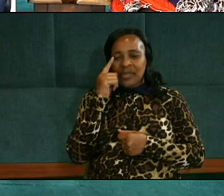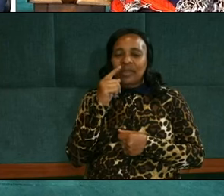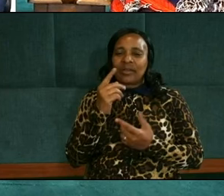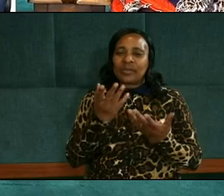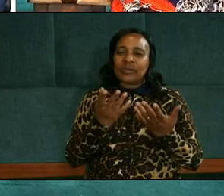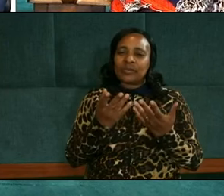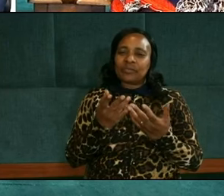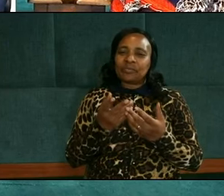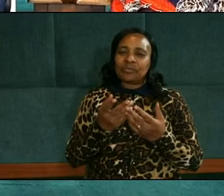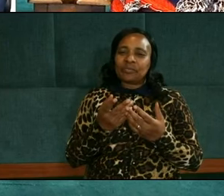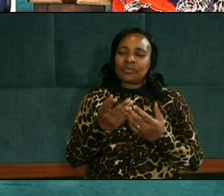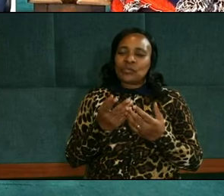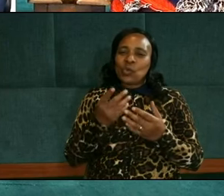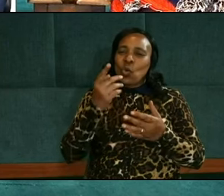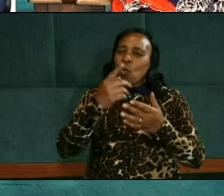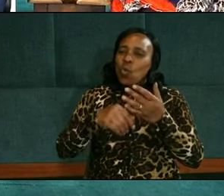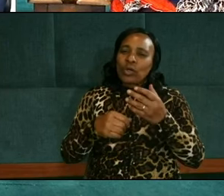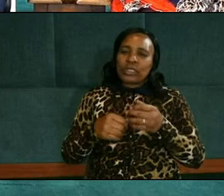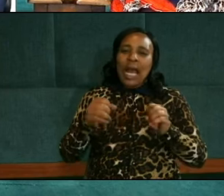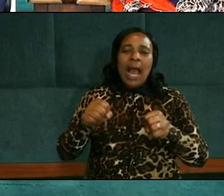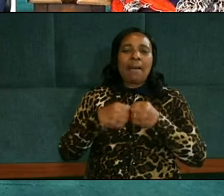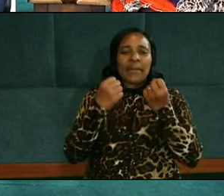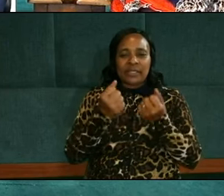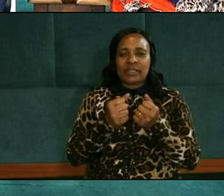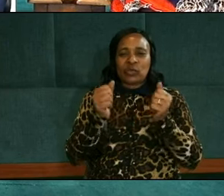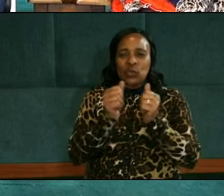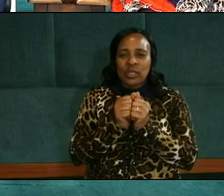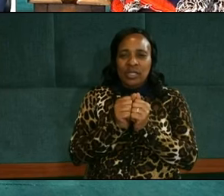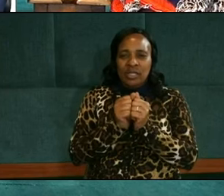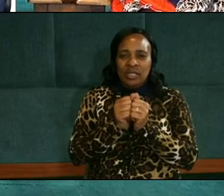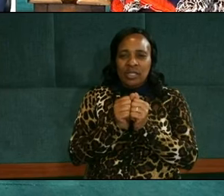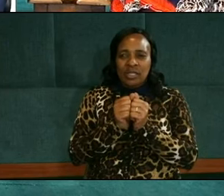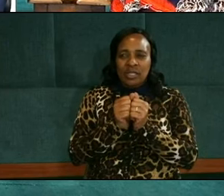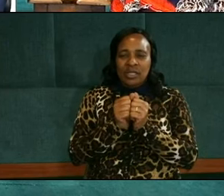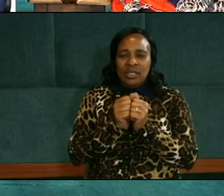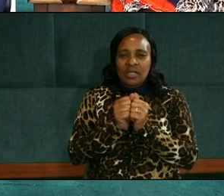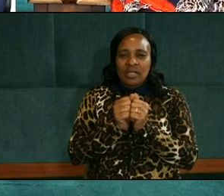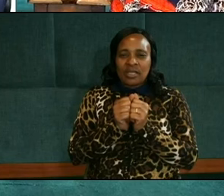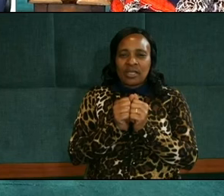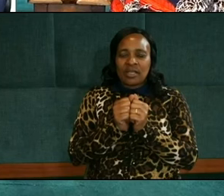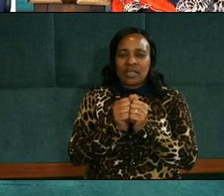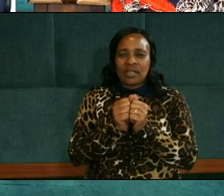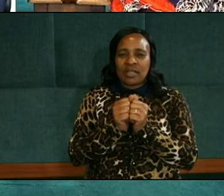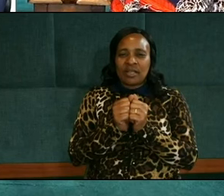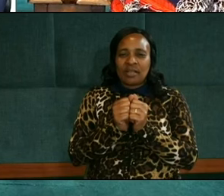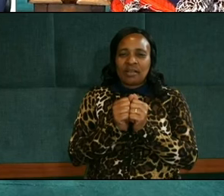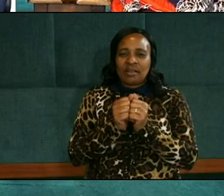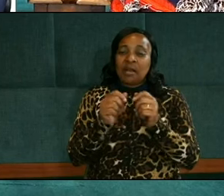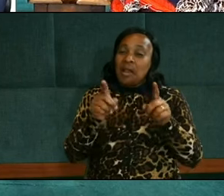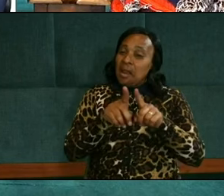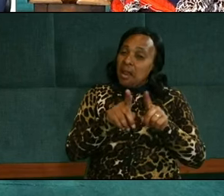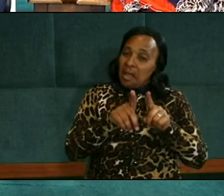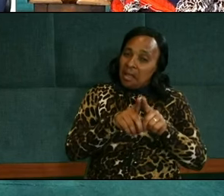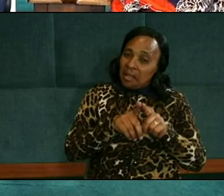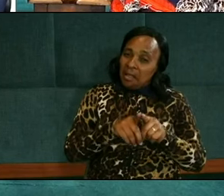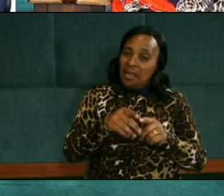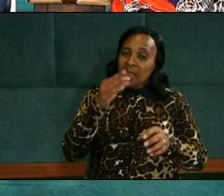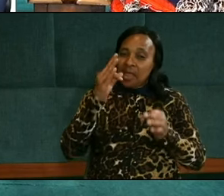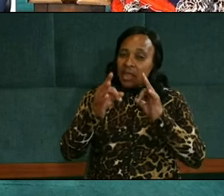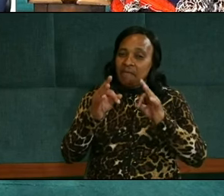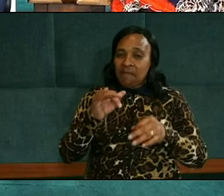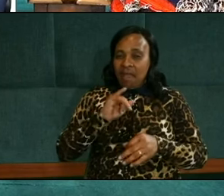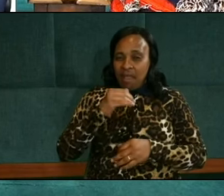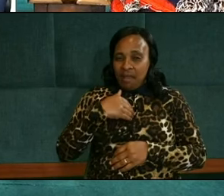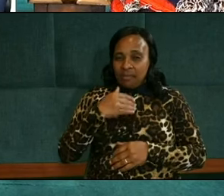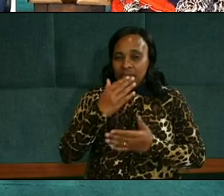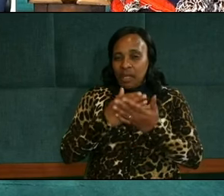about like what usually happens with iPhones, right? Wow. You know, you'll find someone with